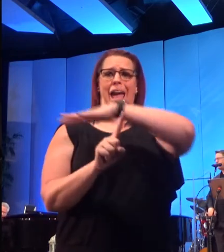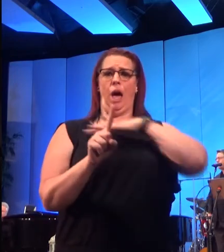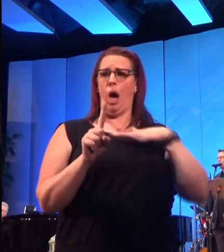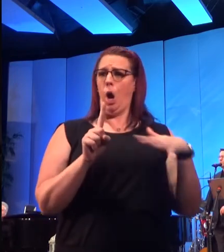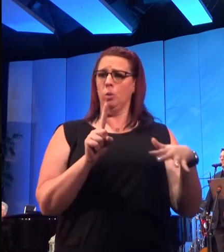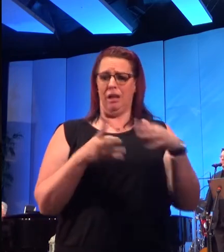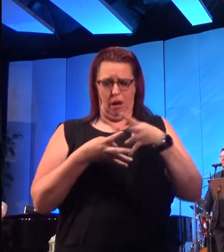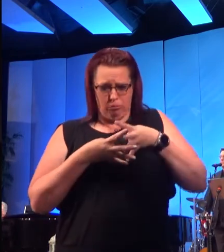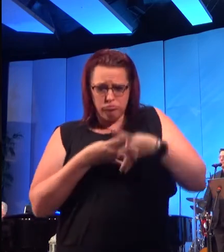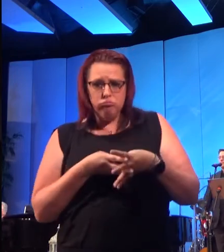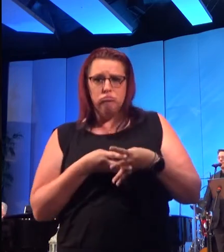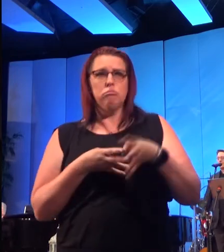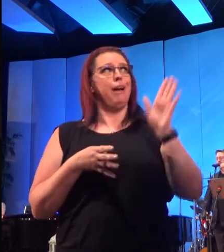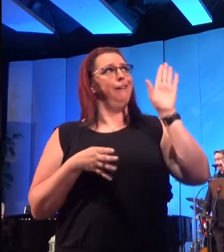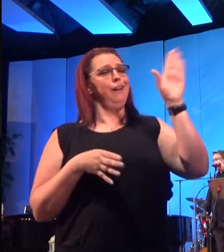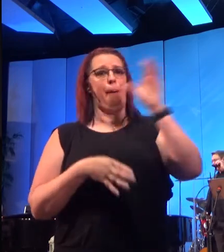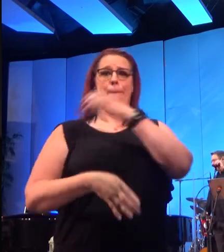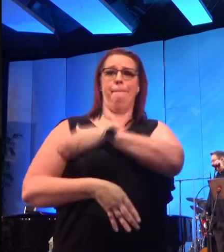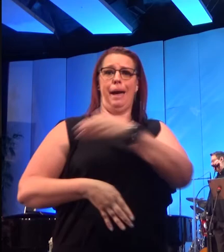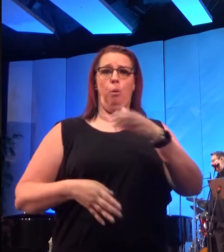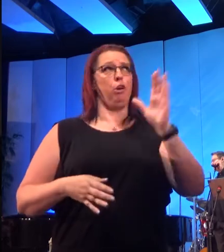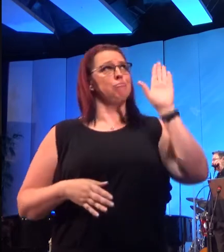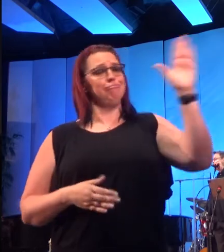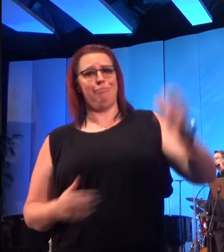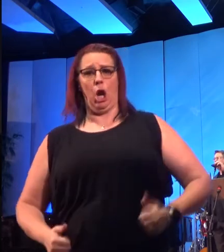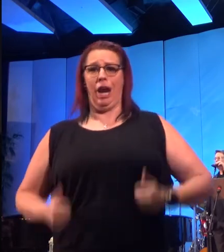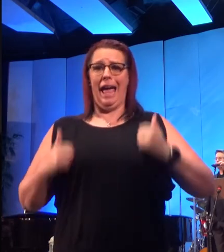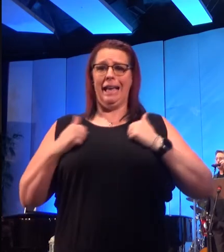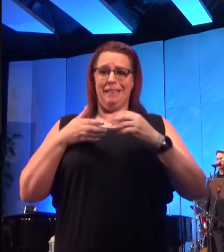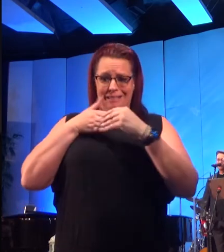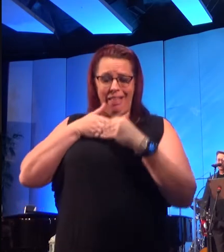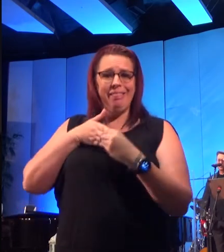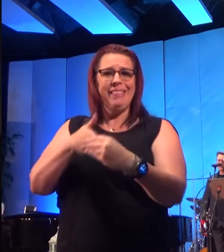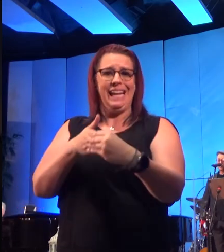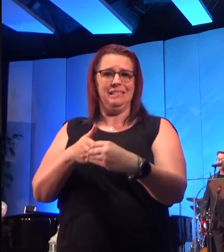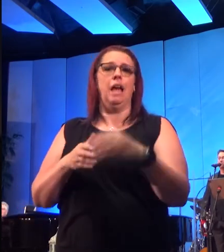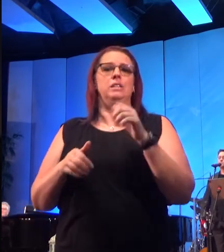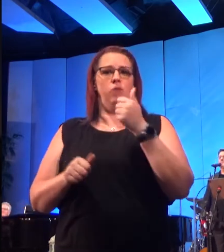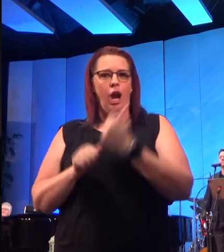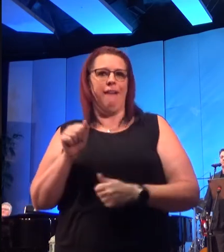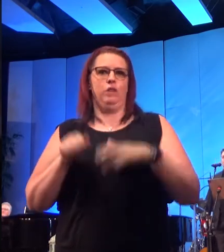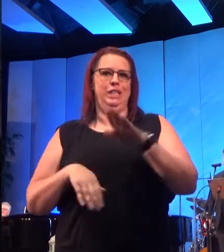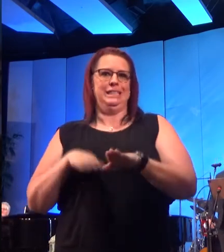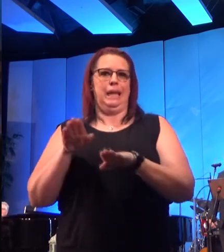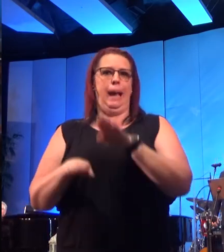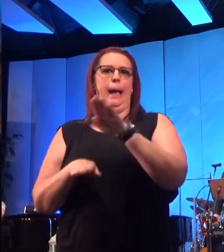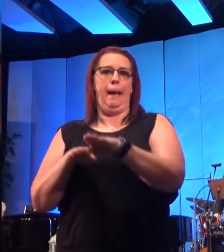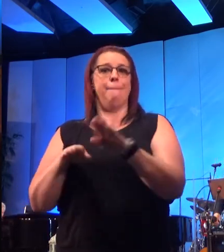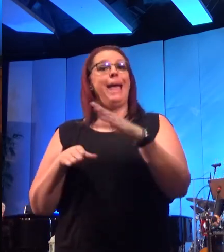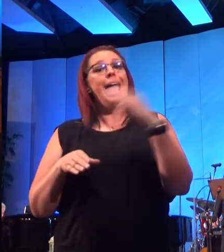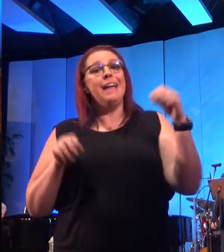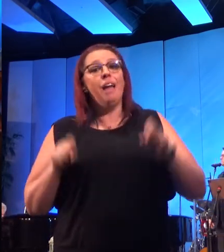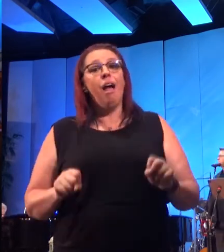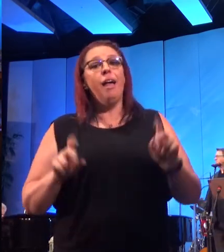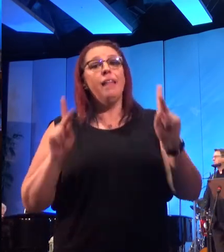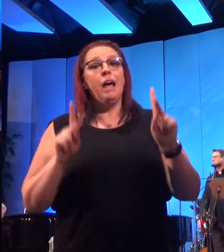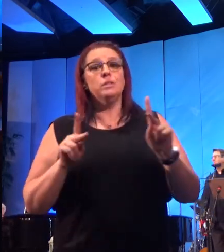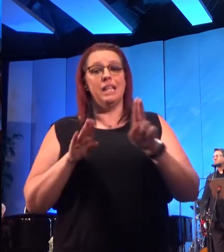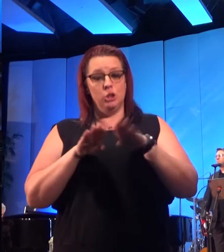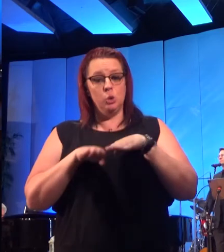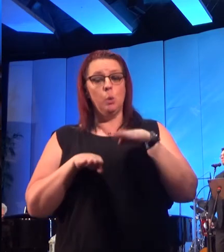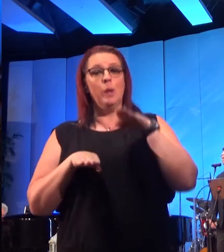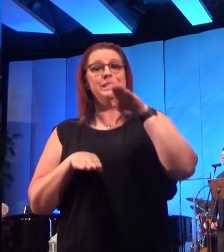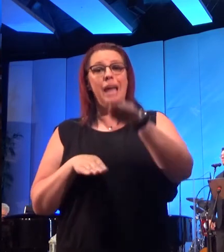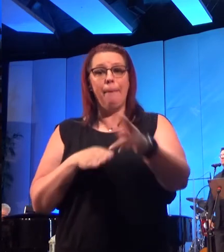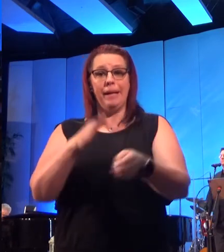by a power and a presence that leads us every step of the way and allows us to step into the full truth